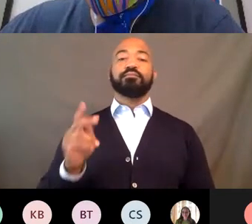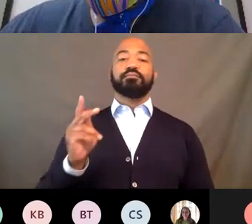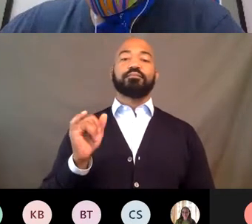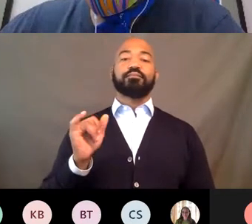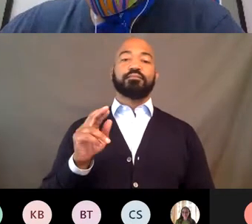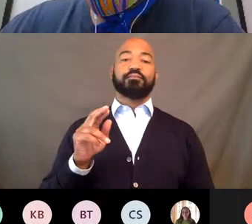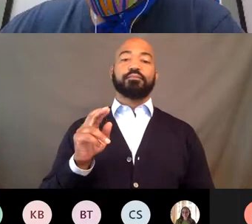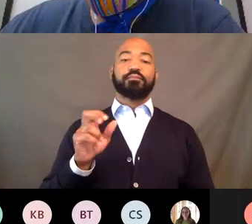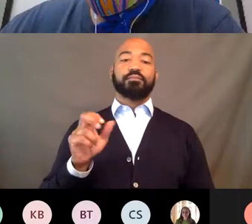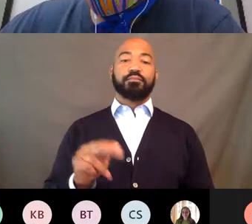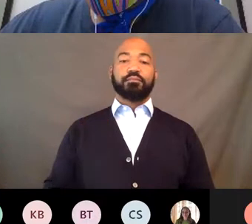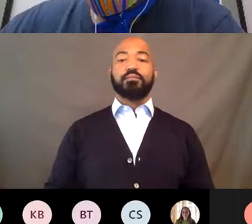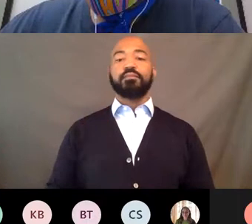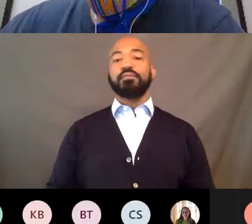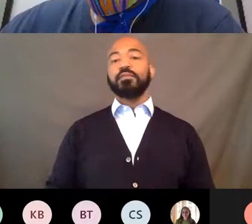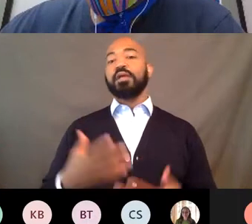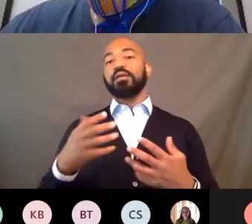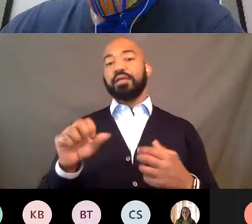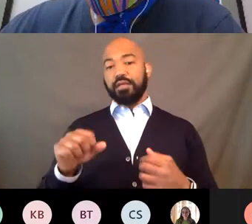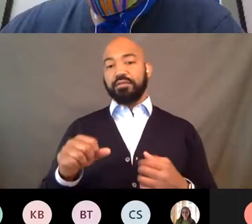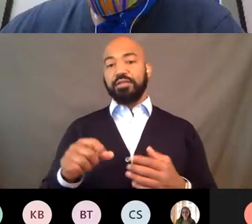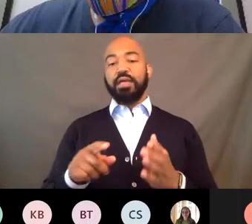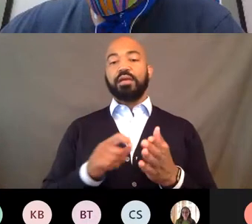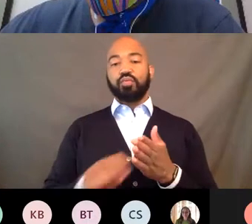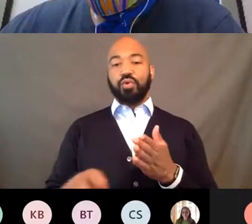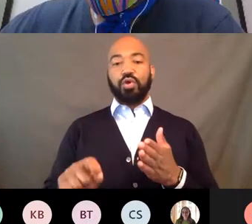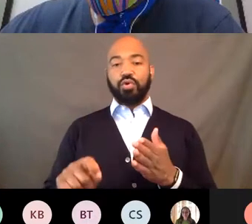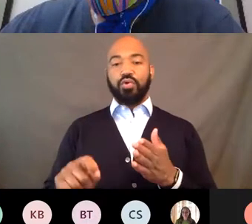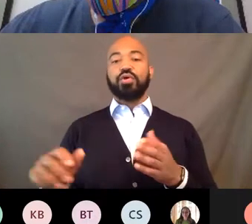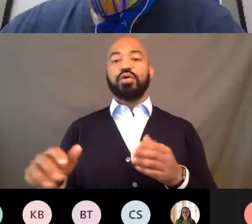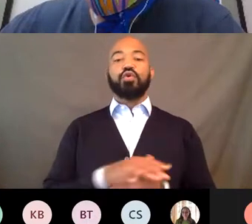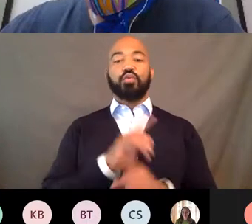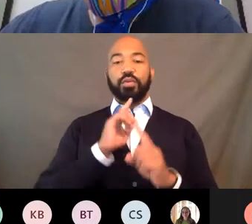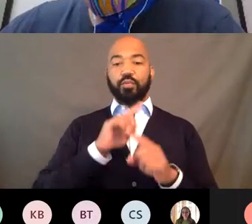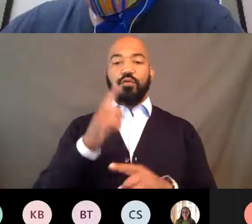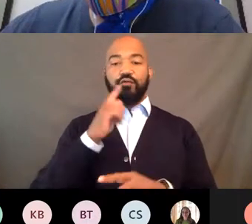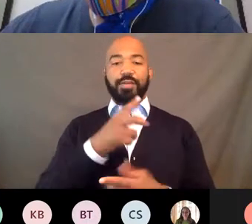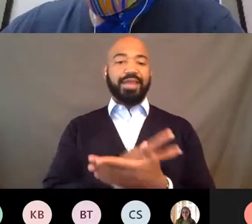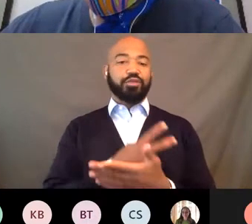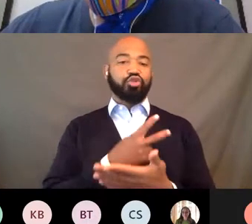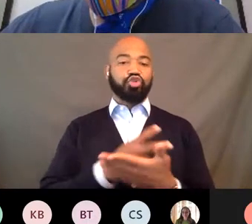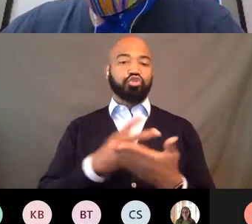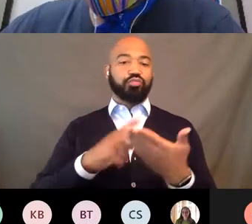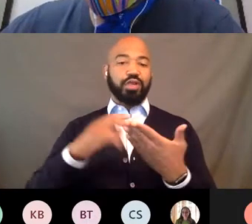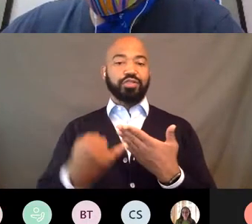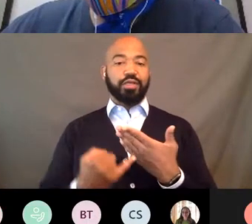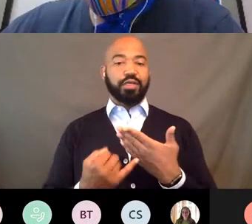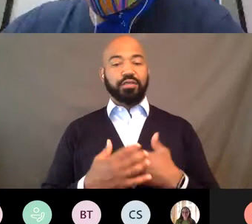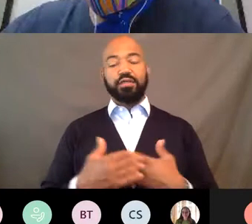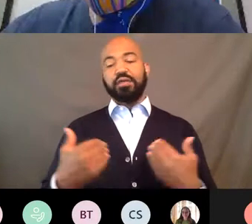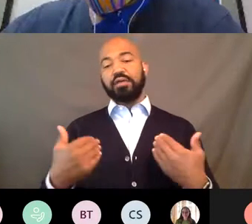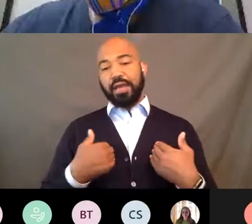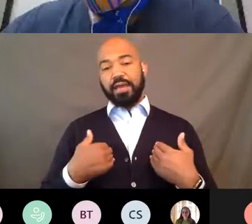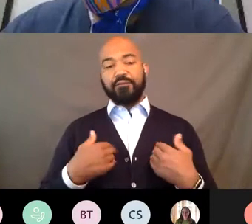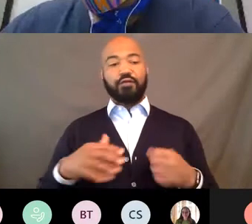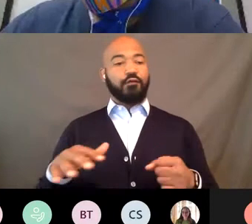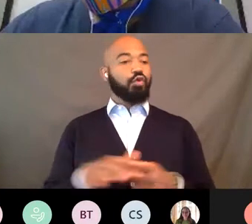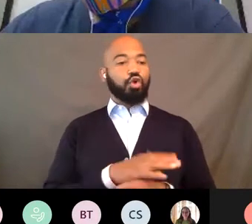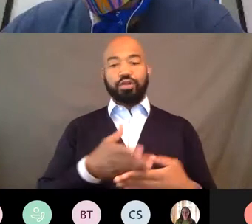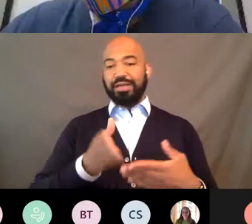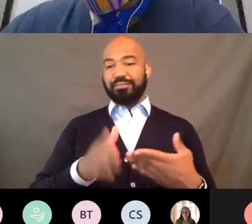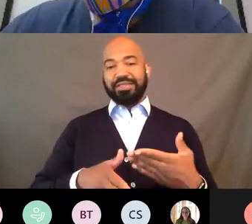have written a full report for my master's project. We had to complete one.